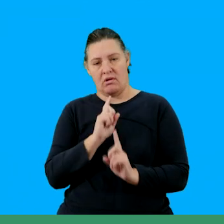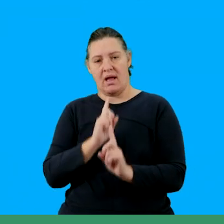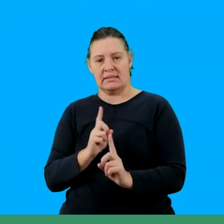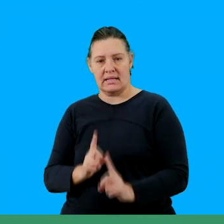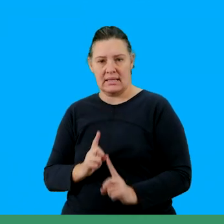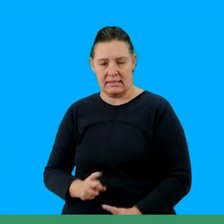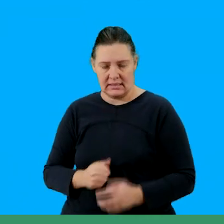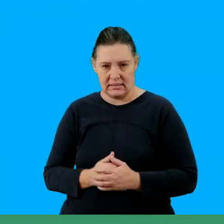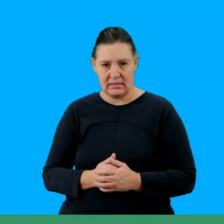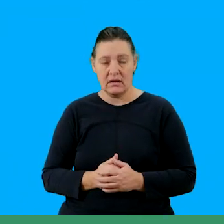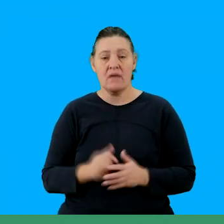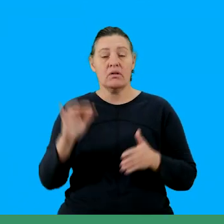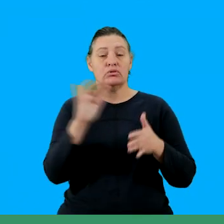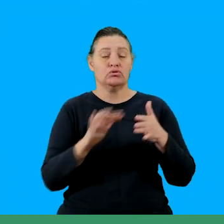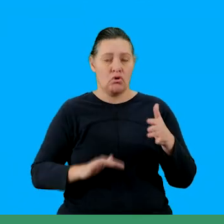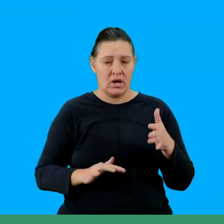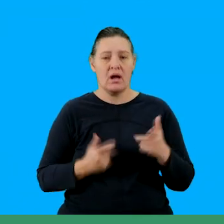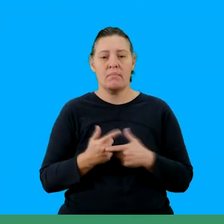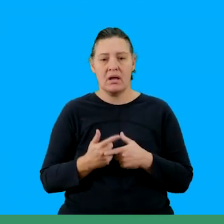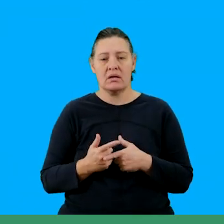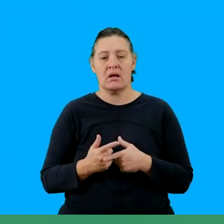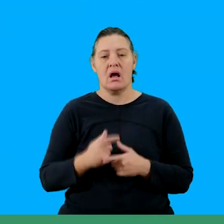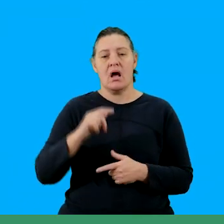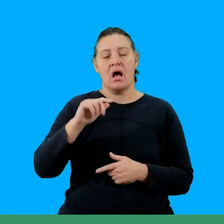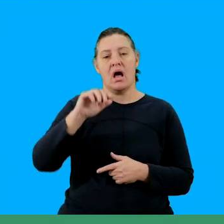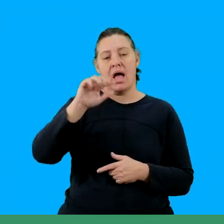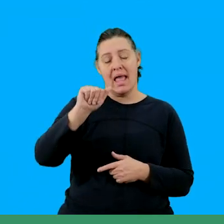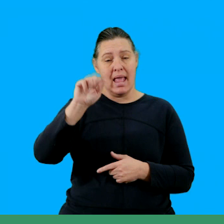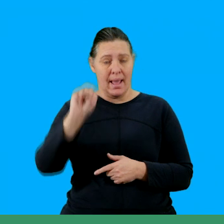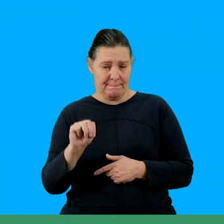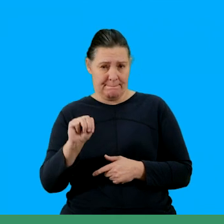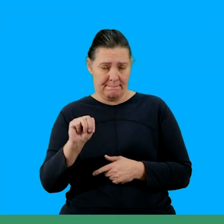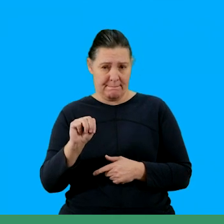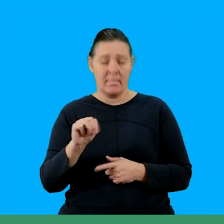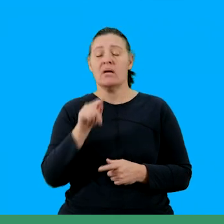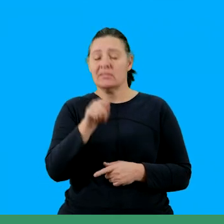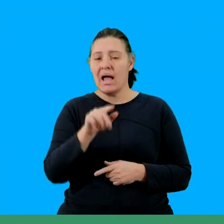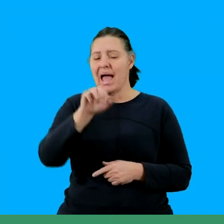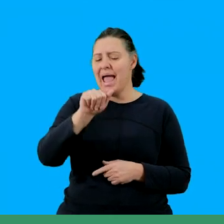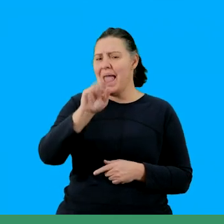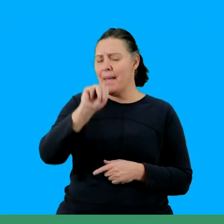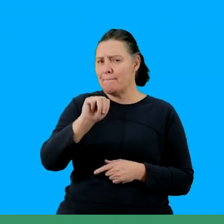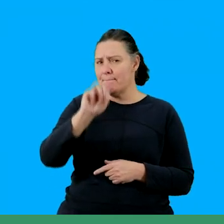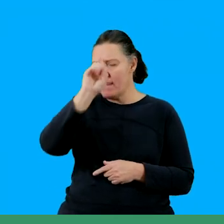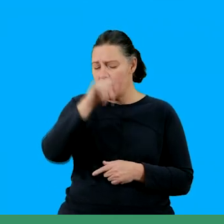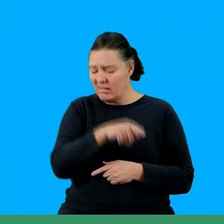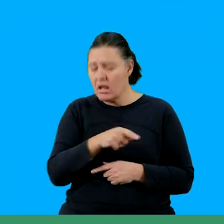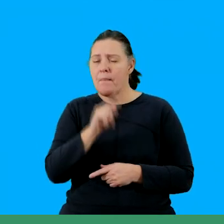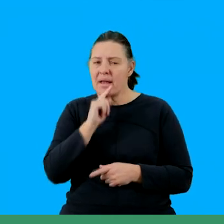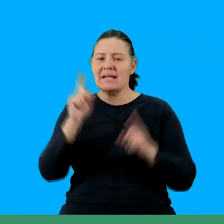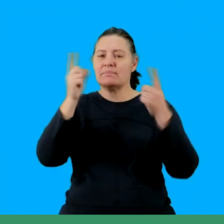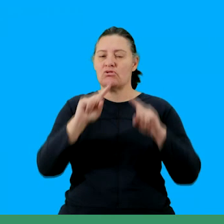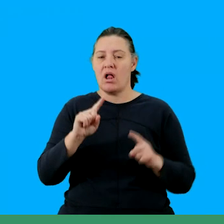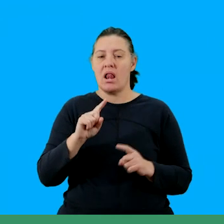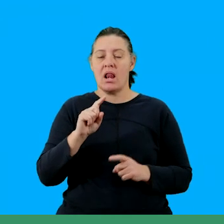that follow. We have a scenario on Alpha Mines, AM. Alpha Mines